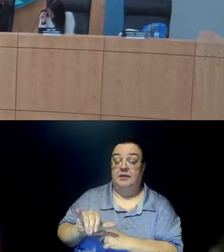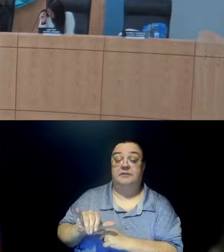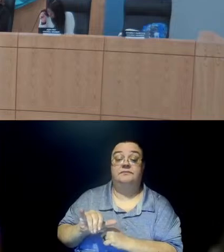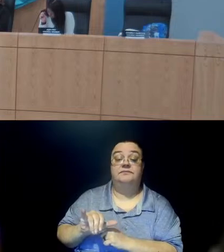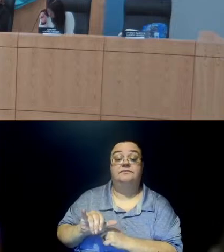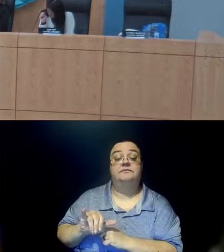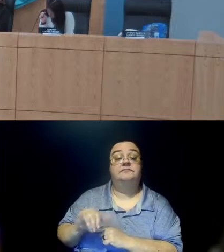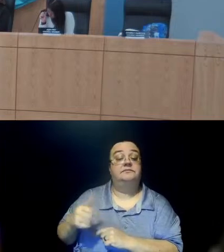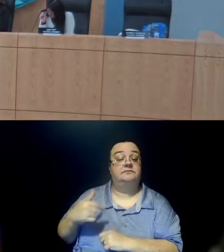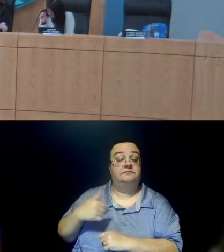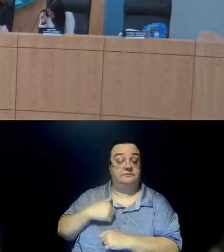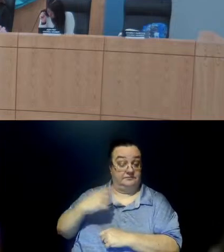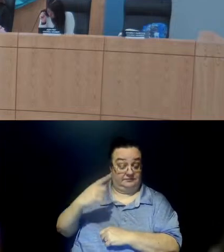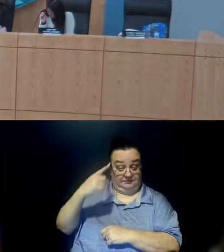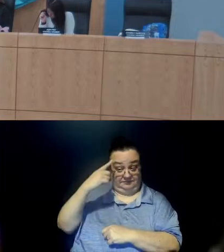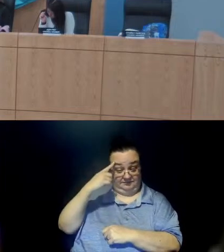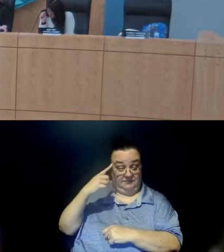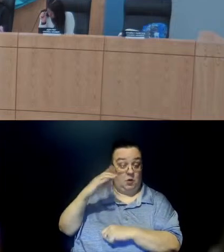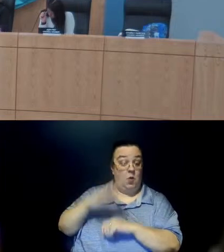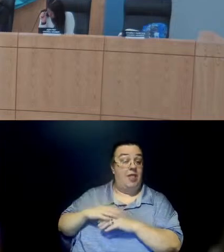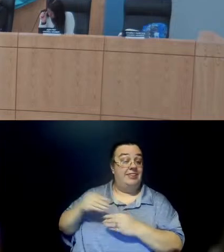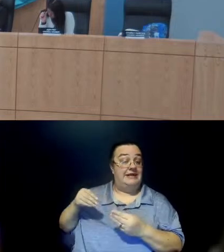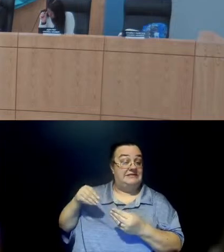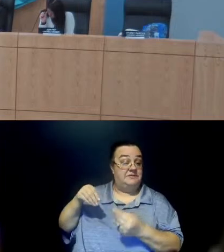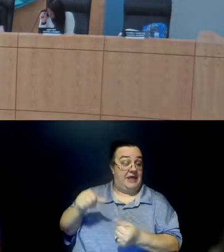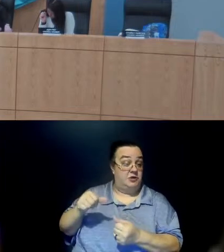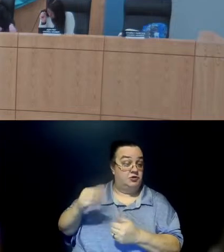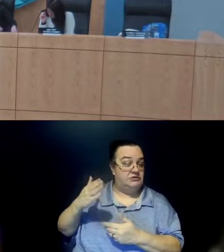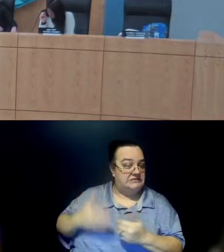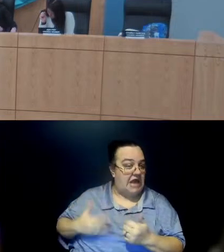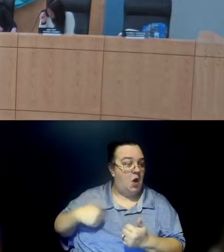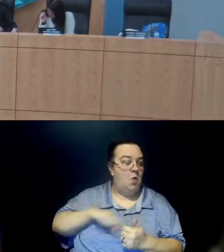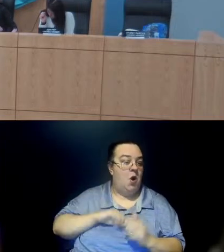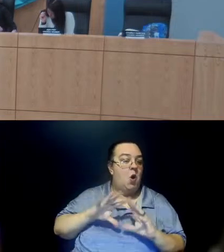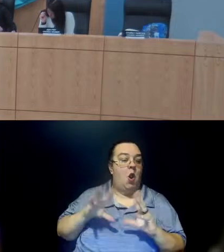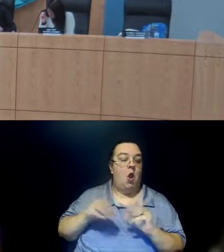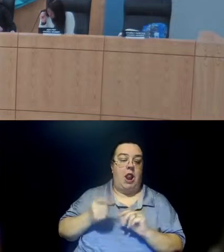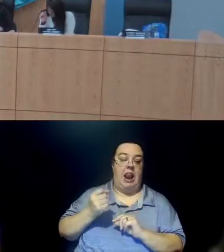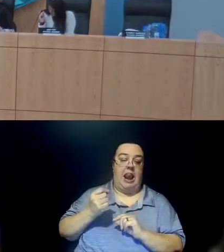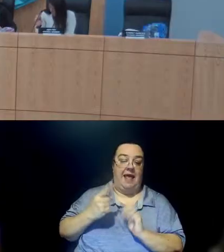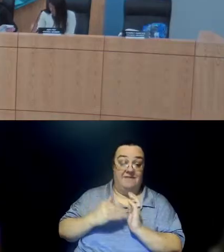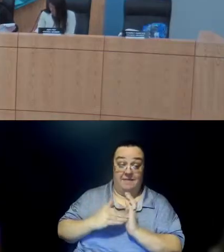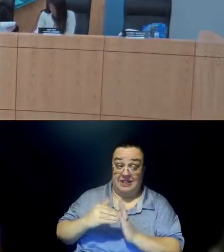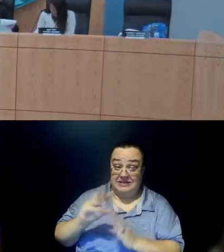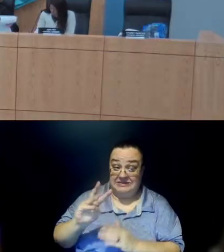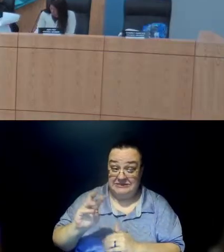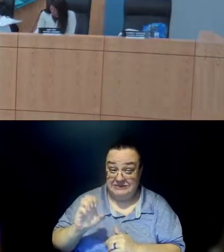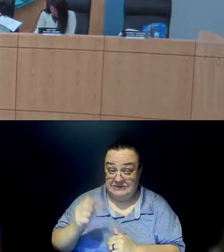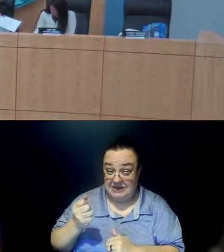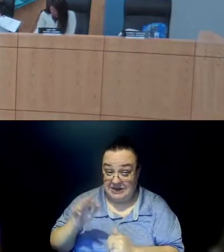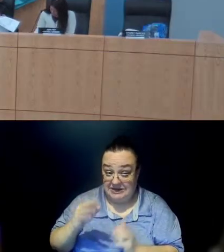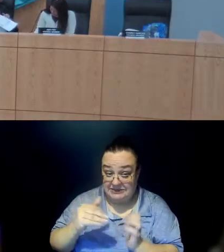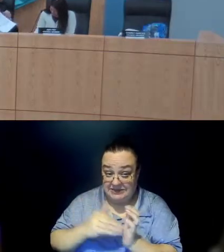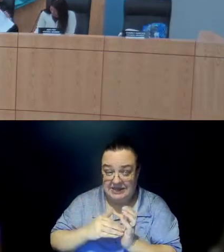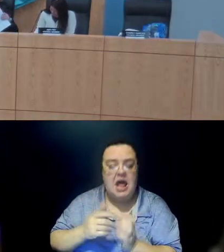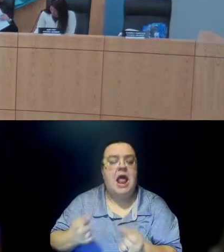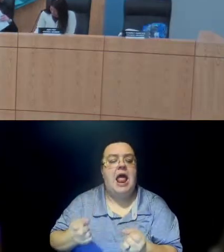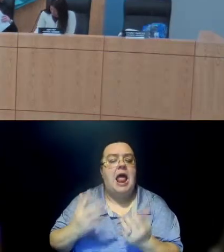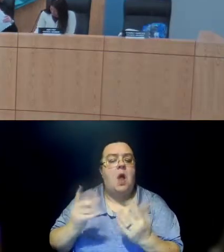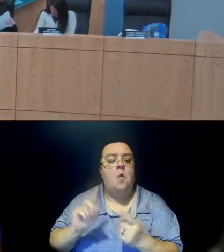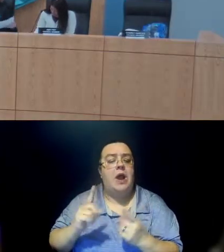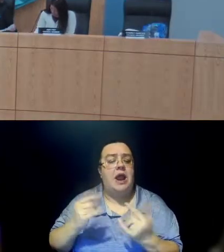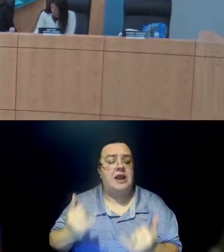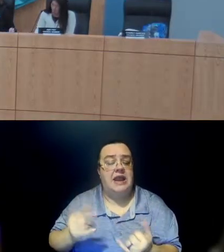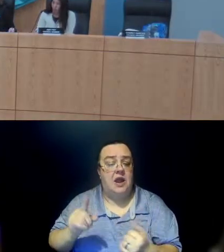I think on the expenditure side, we are no longer at 11,619,000. Do we know where we are? Can